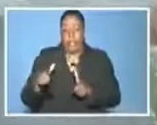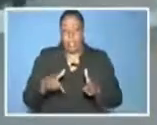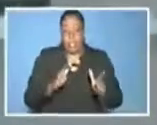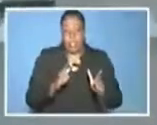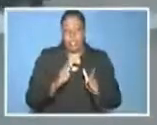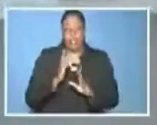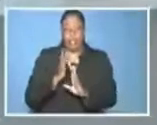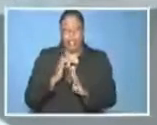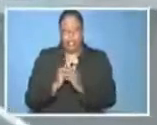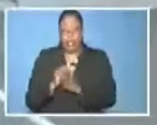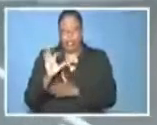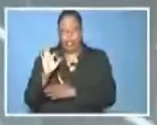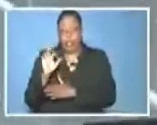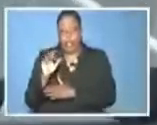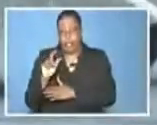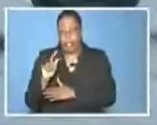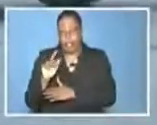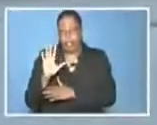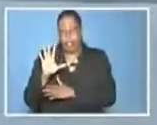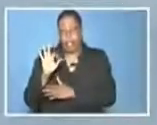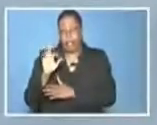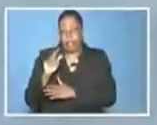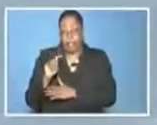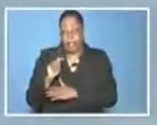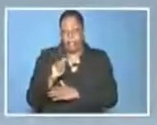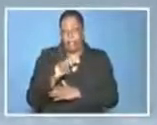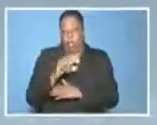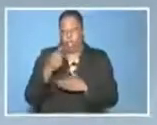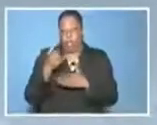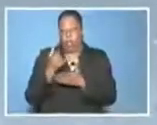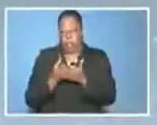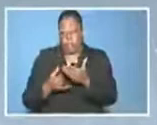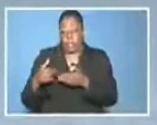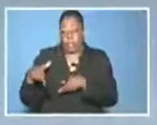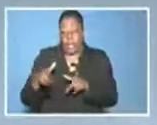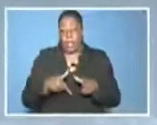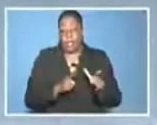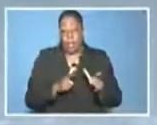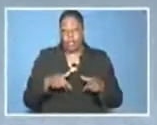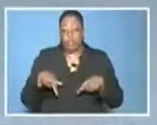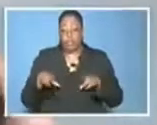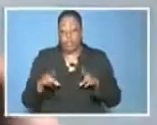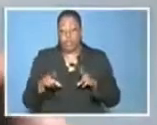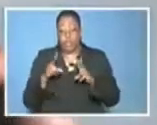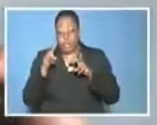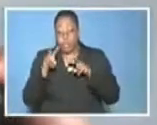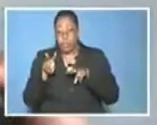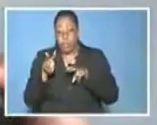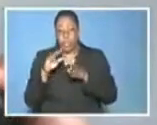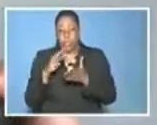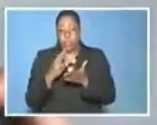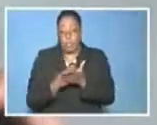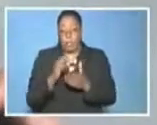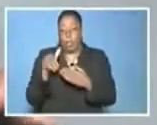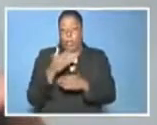verges, which is 5 feet on both sides of the roads where possible, to ensure that you have a clear line of sight. And so all of these improvements,